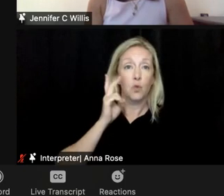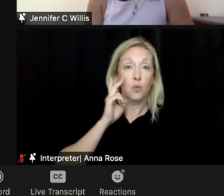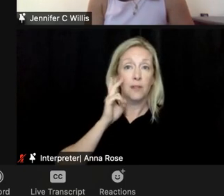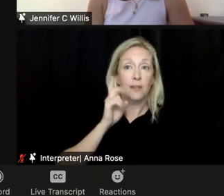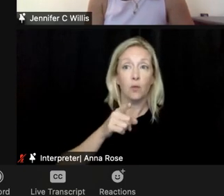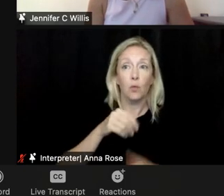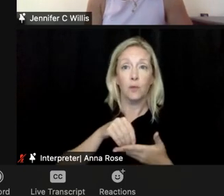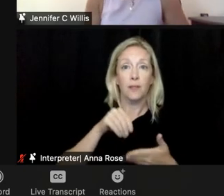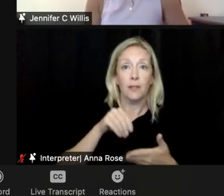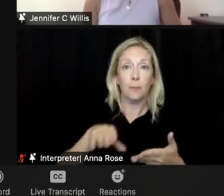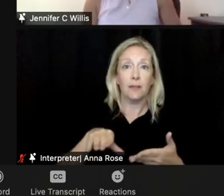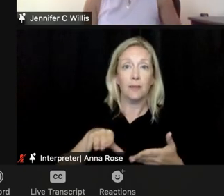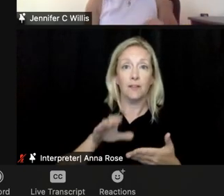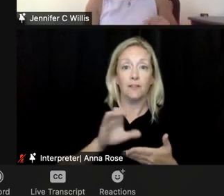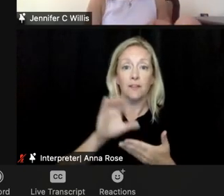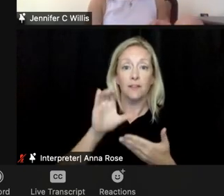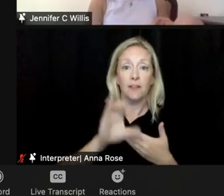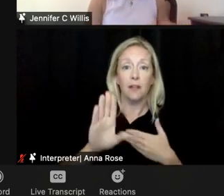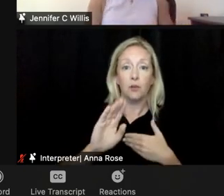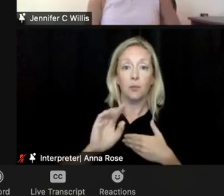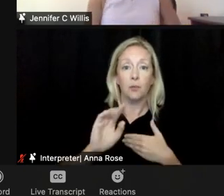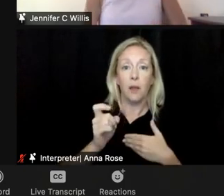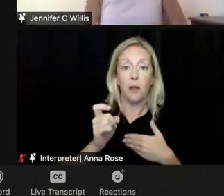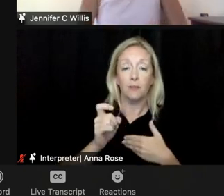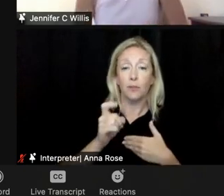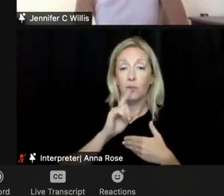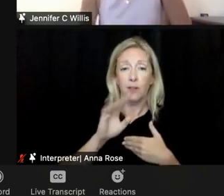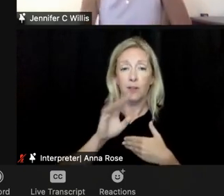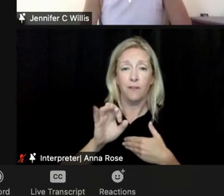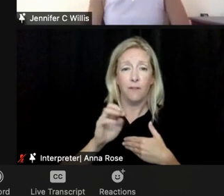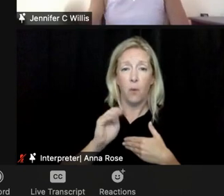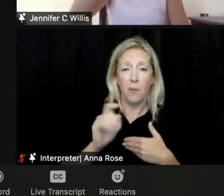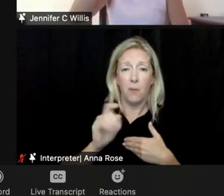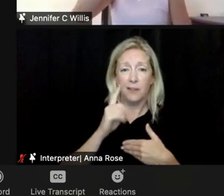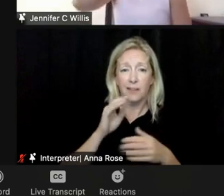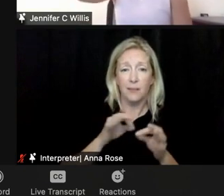Blind calendar boxes. They're really just foam boxes.